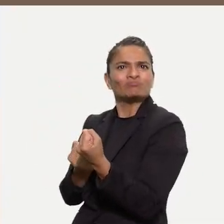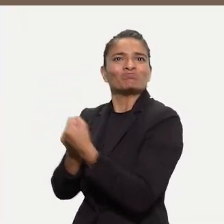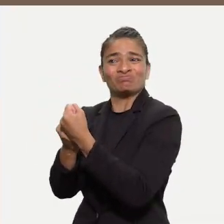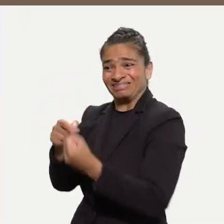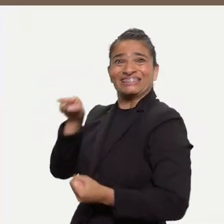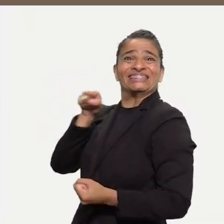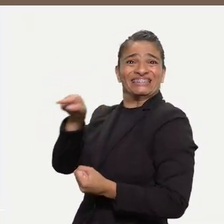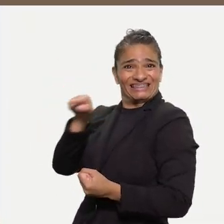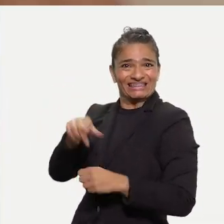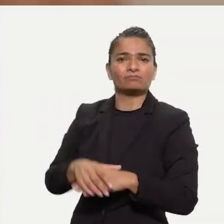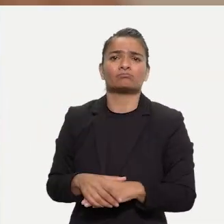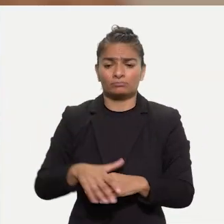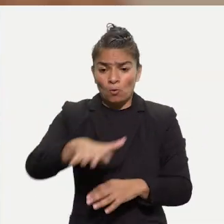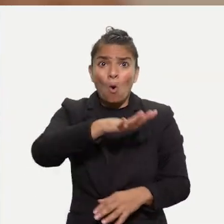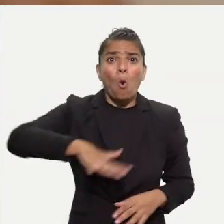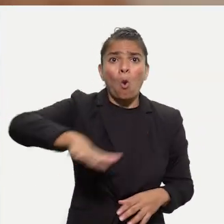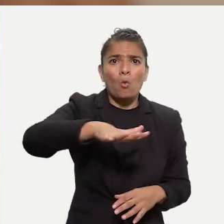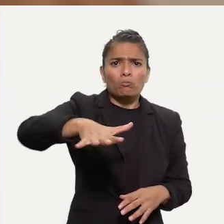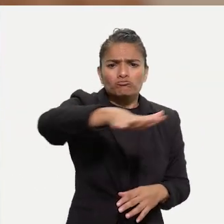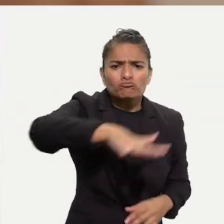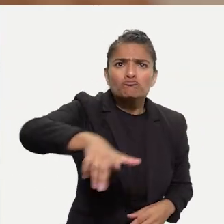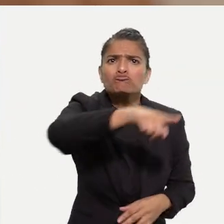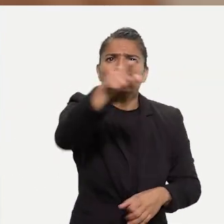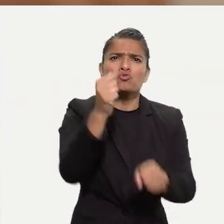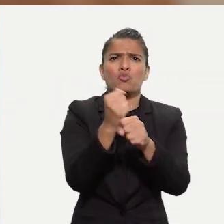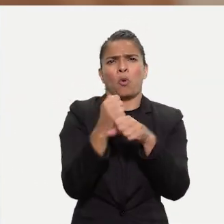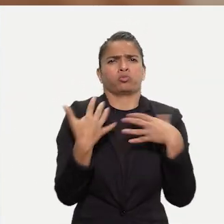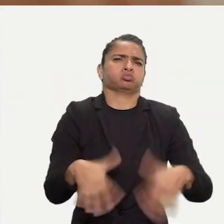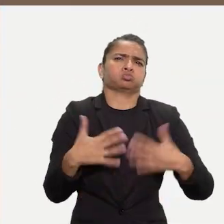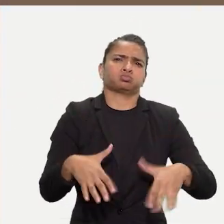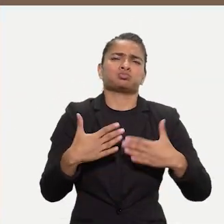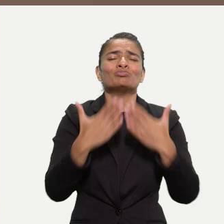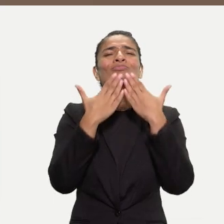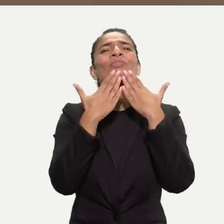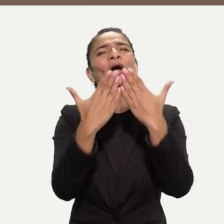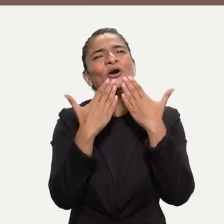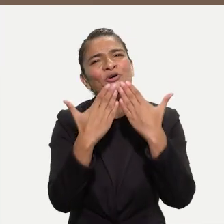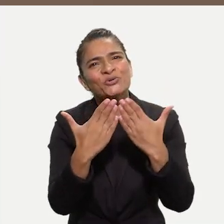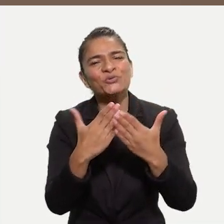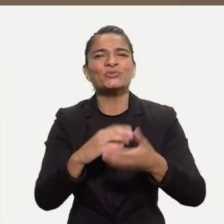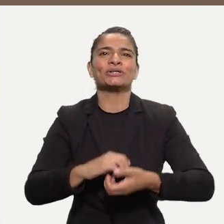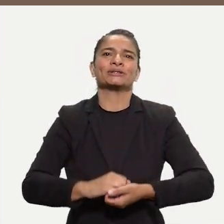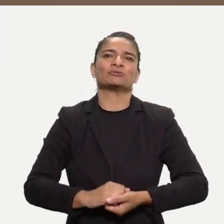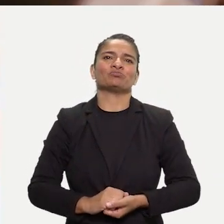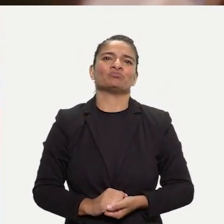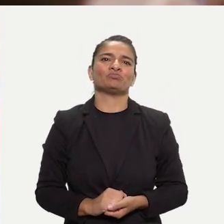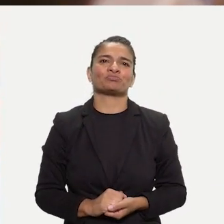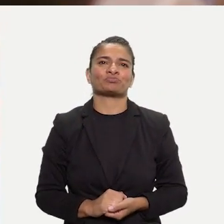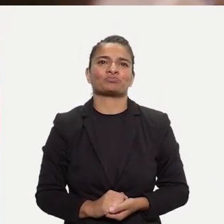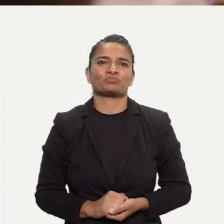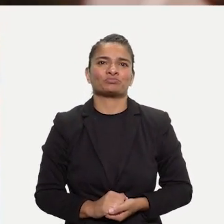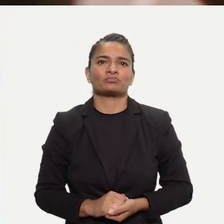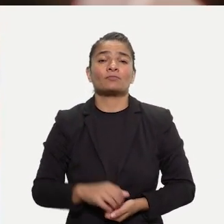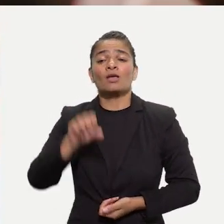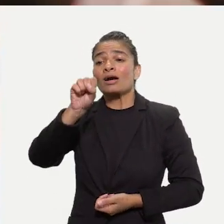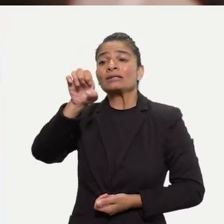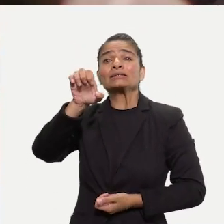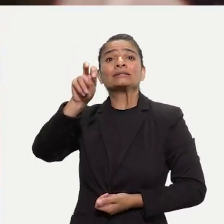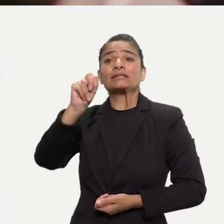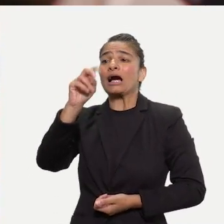stakeholders can integrate urban resilience principles into your local government frameworks. Asanteni